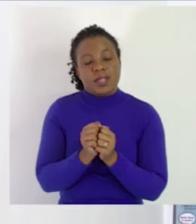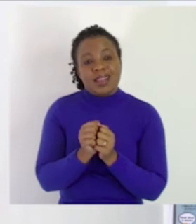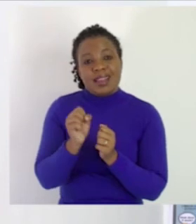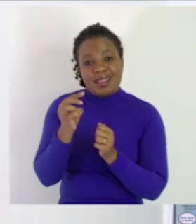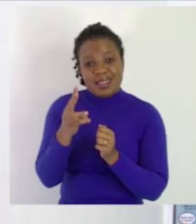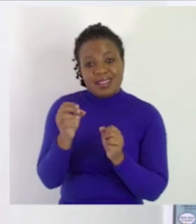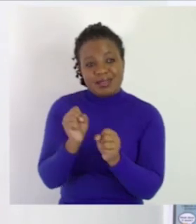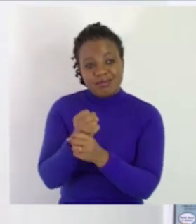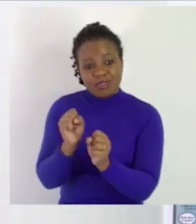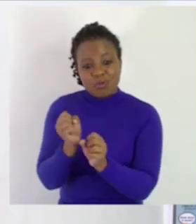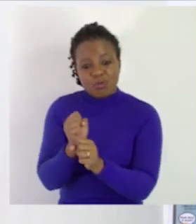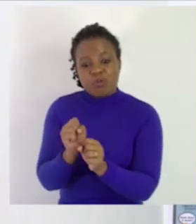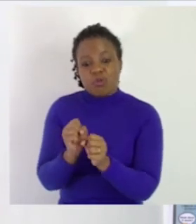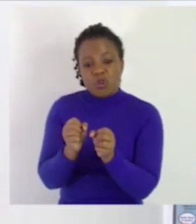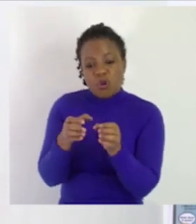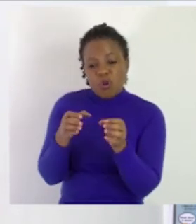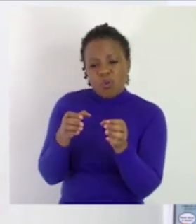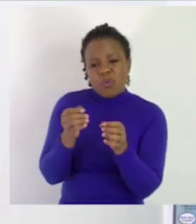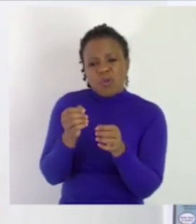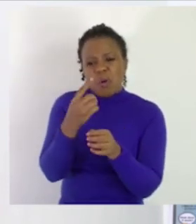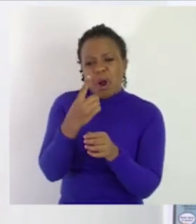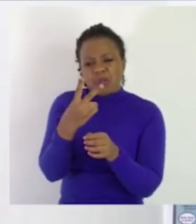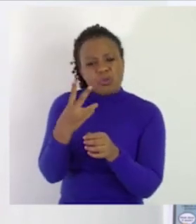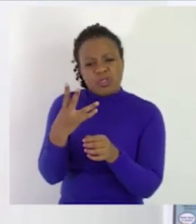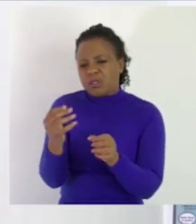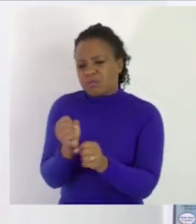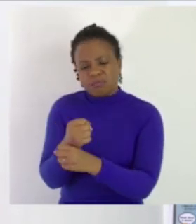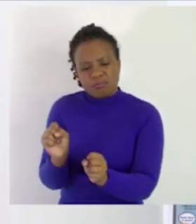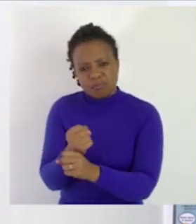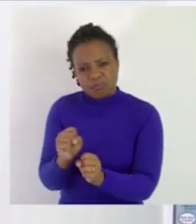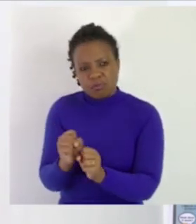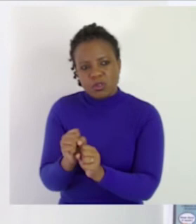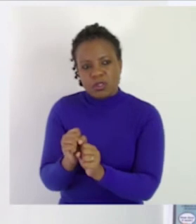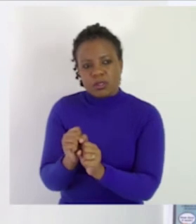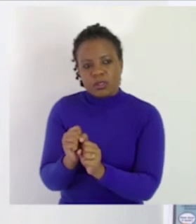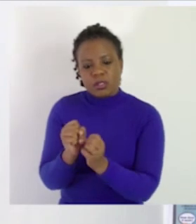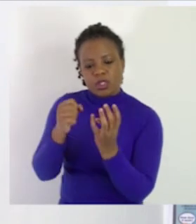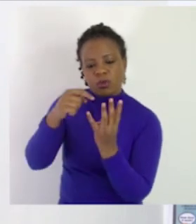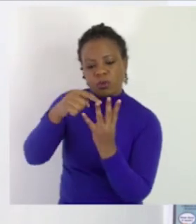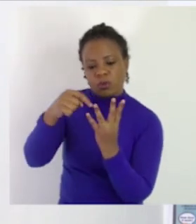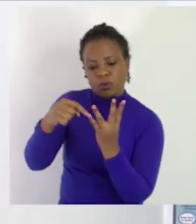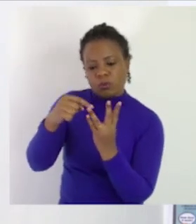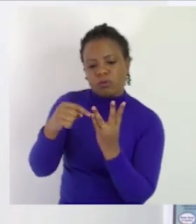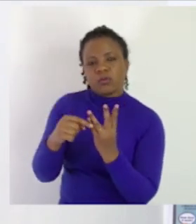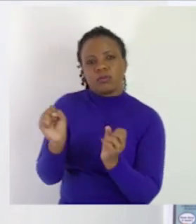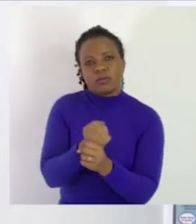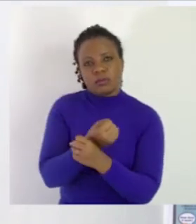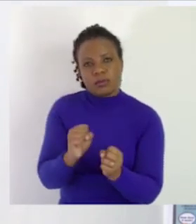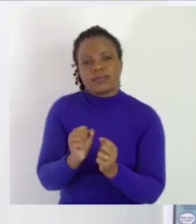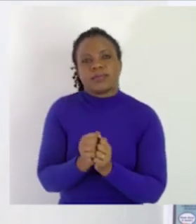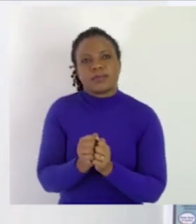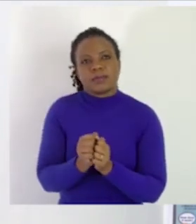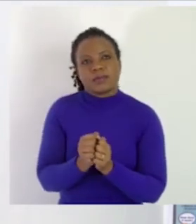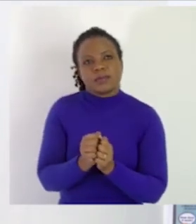cannot itemize them. You can't count them 1, 2, 3, 4, 5 sugars. No. Unless if